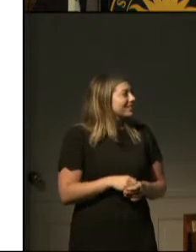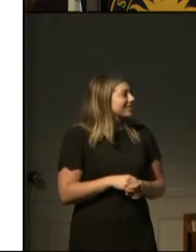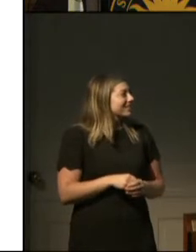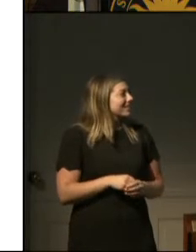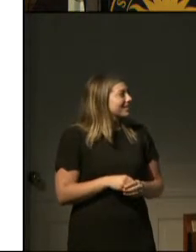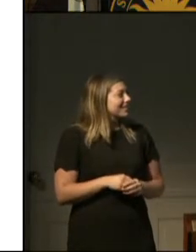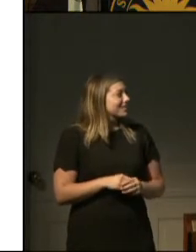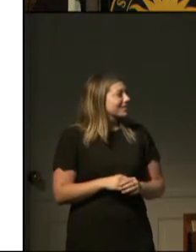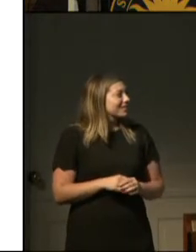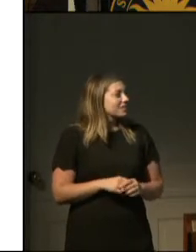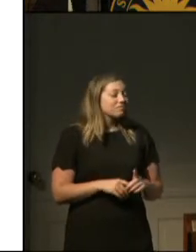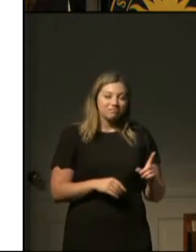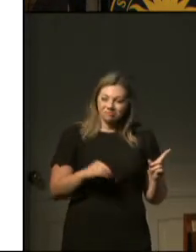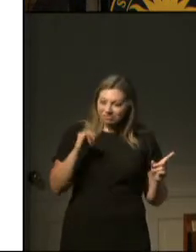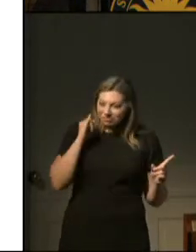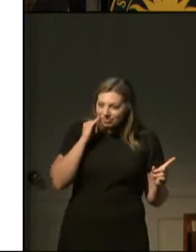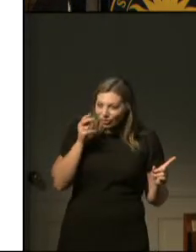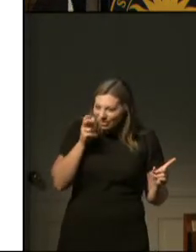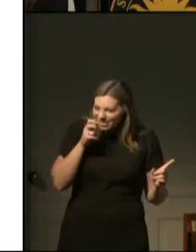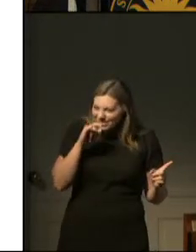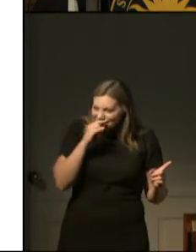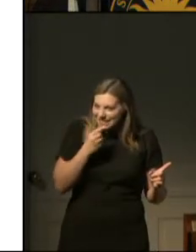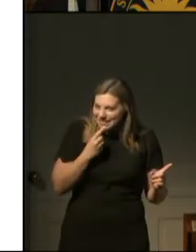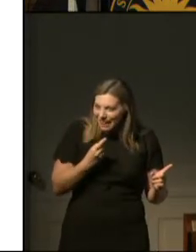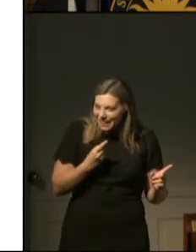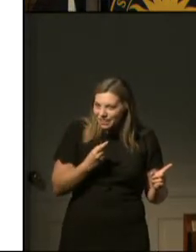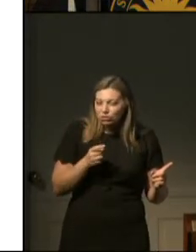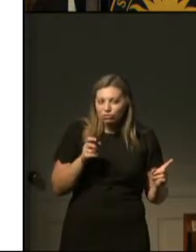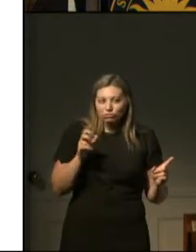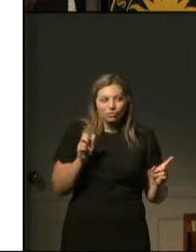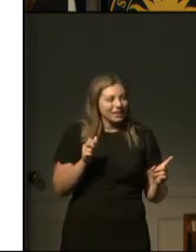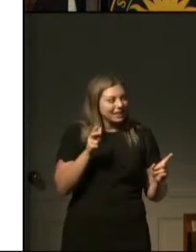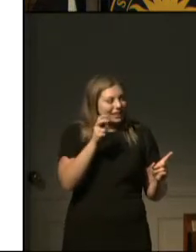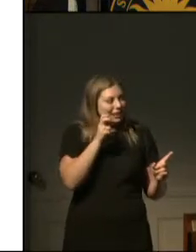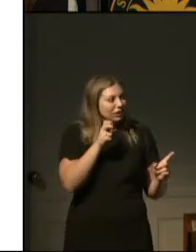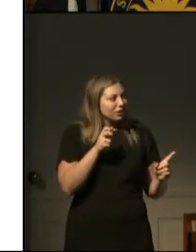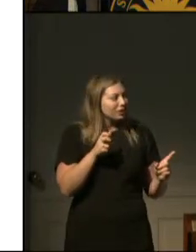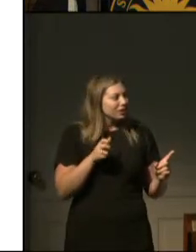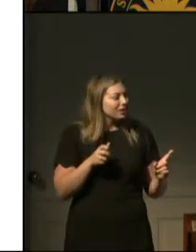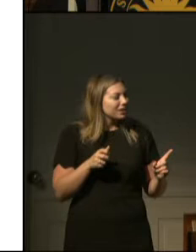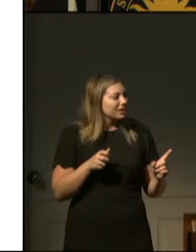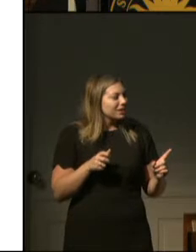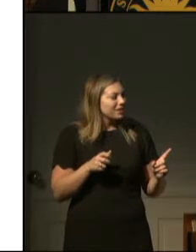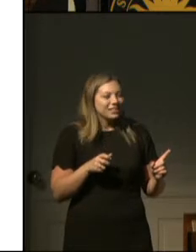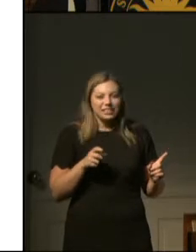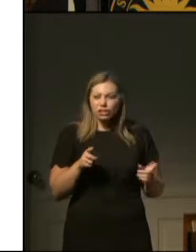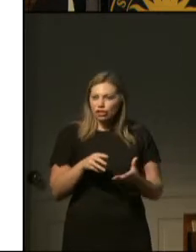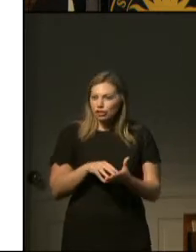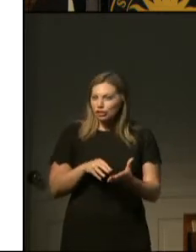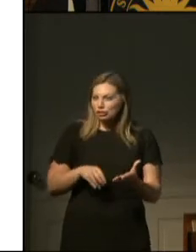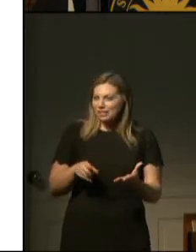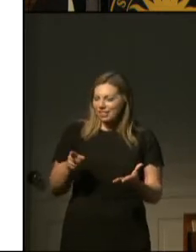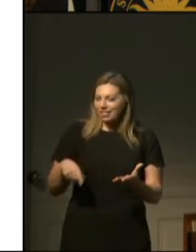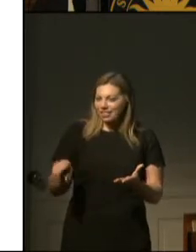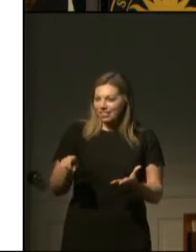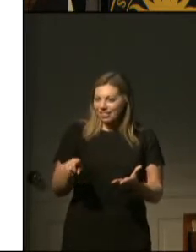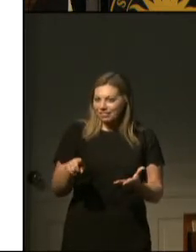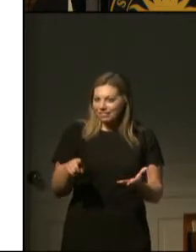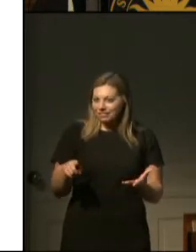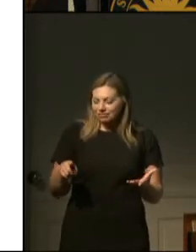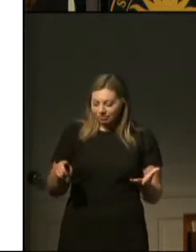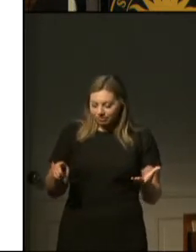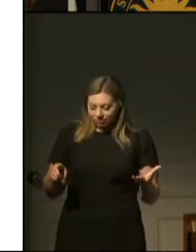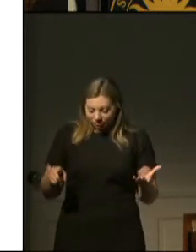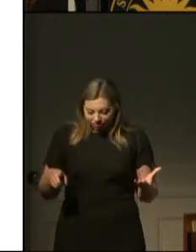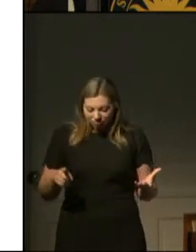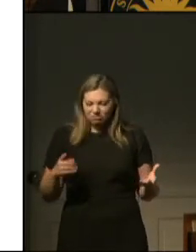The colder the water, the better it is for the coral. If you listen to what they're saying, you can hear that. What are you guys finding out? The students, you know,